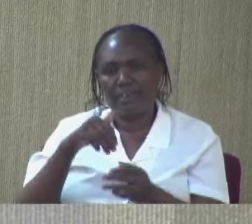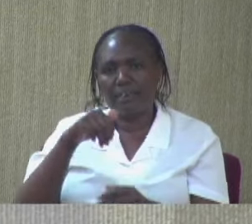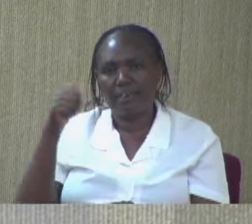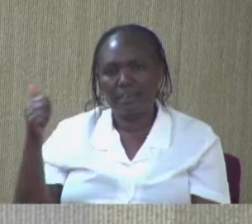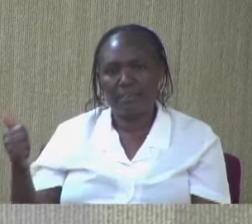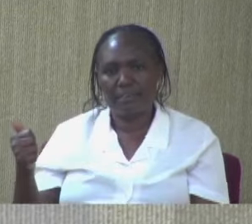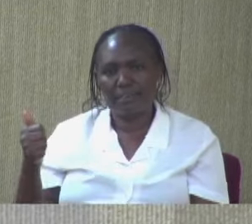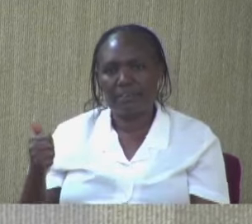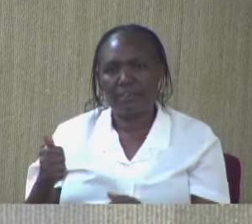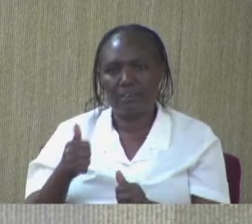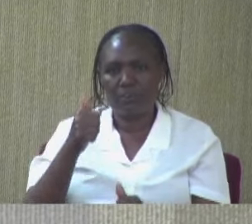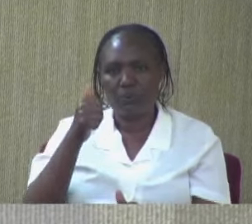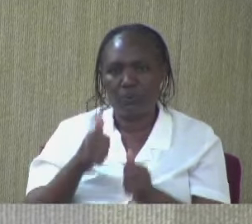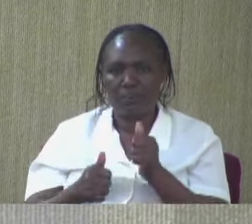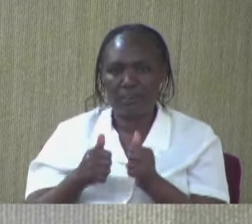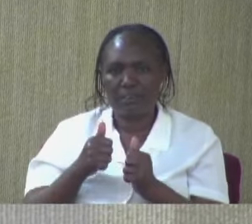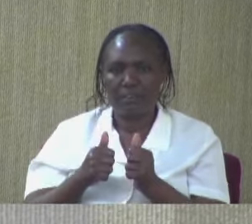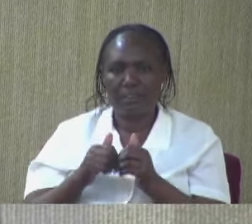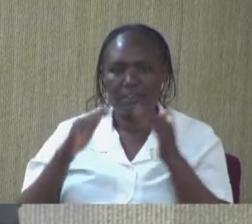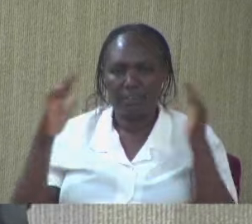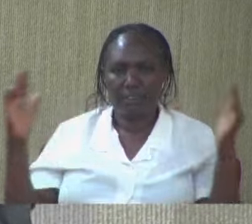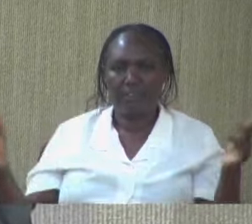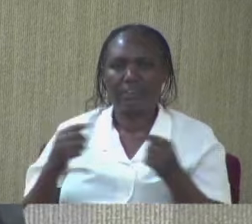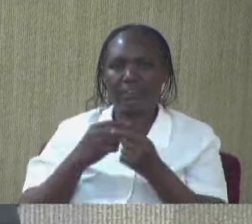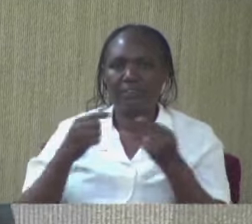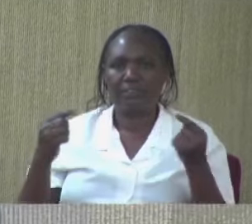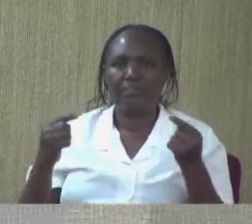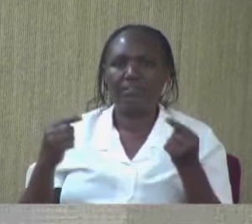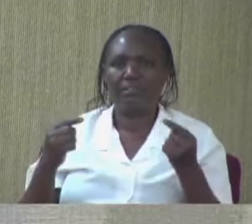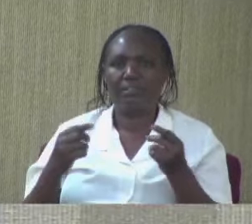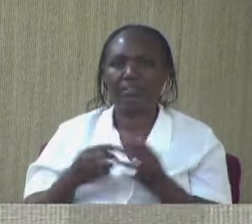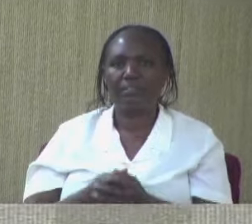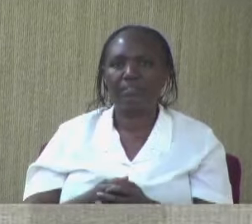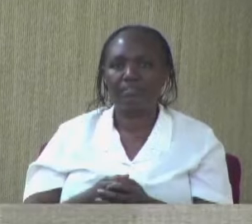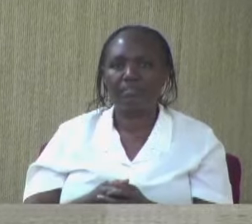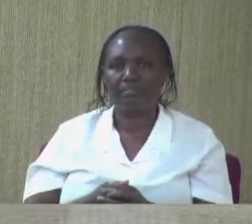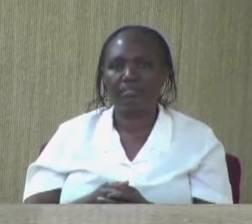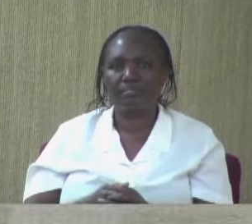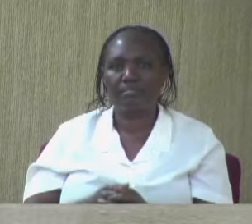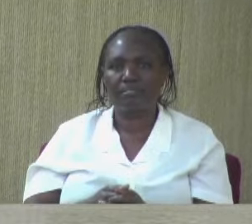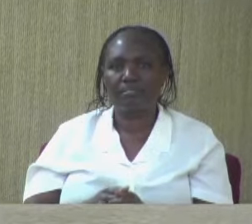book? The Great Controversy. The Great Controversy.